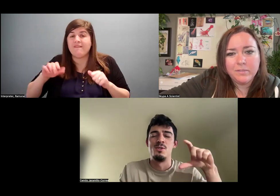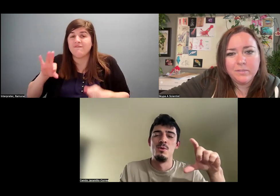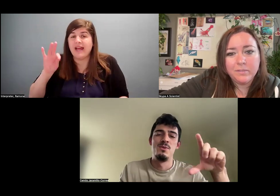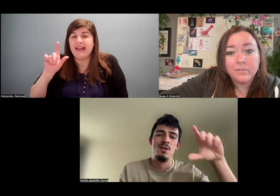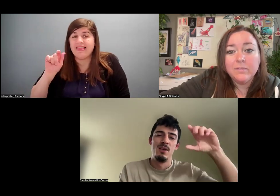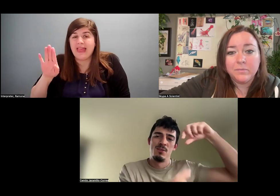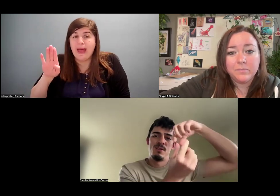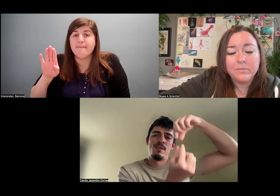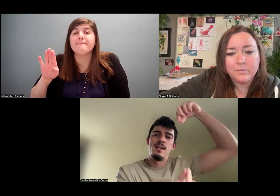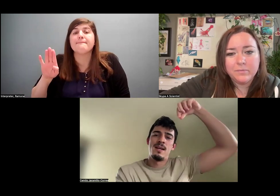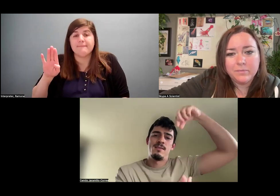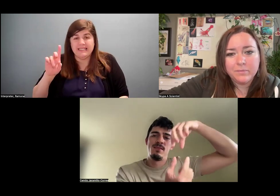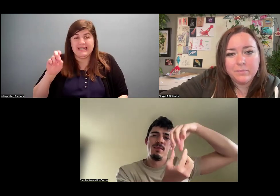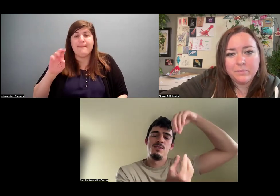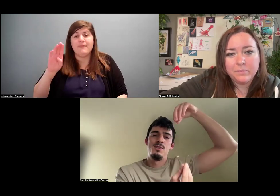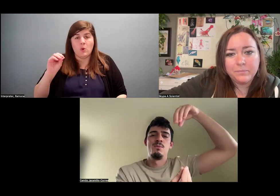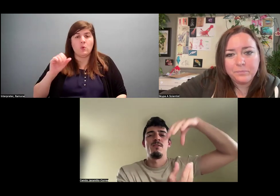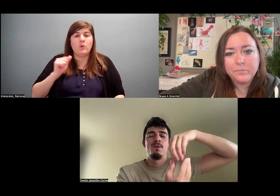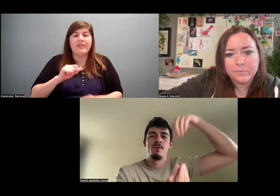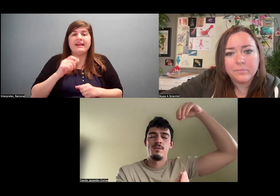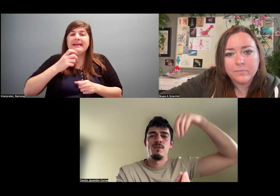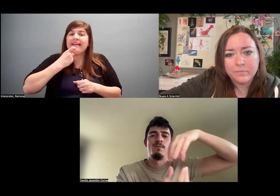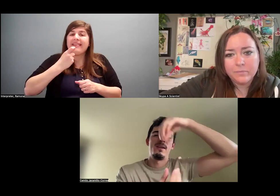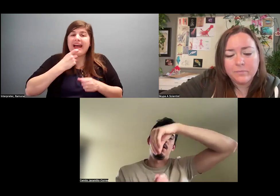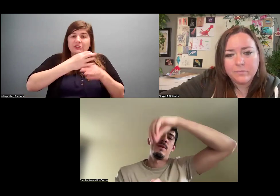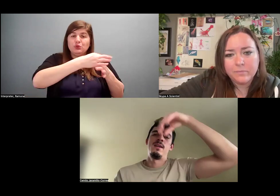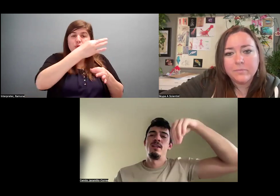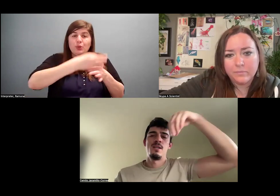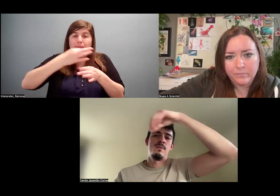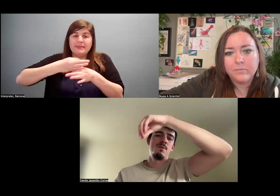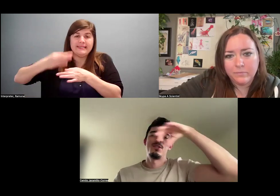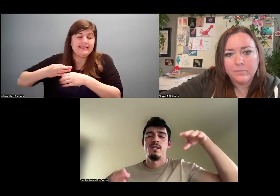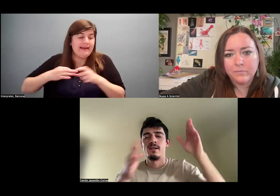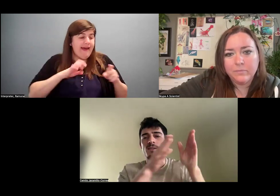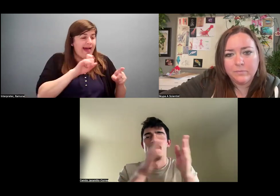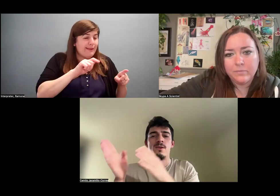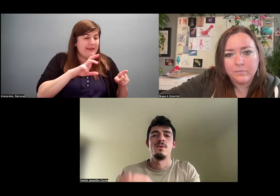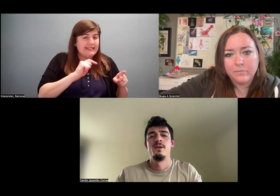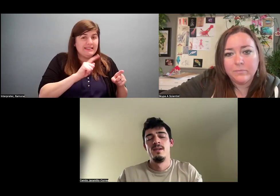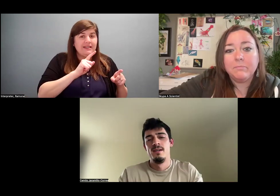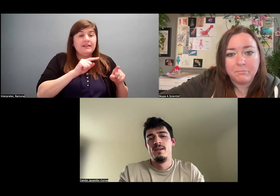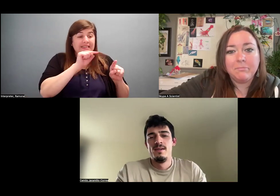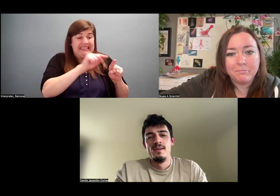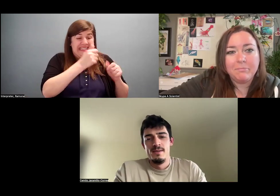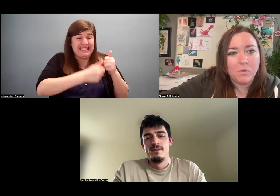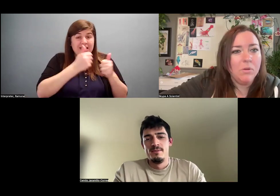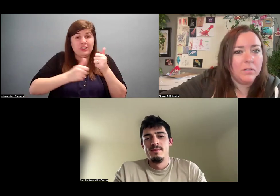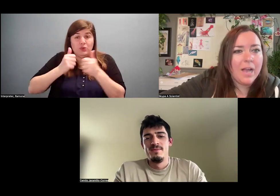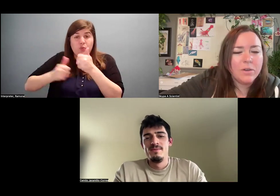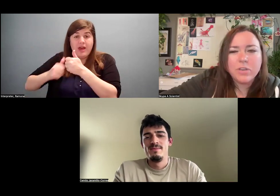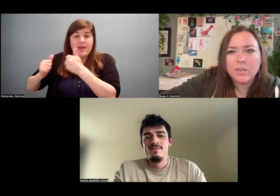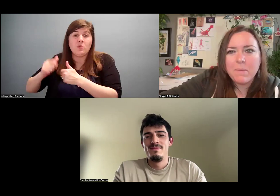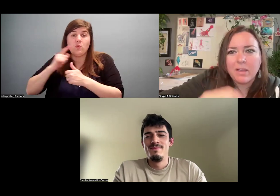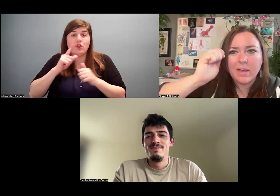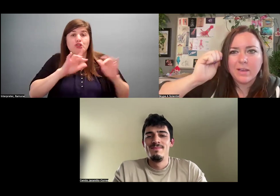discharge tubes. So it's like the glass tube that's filled with a specific element, and each element will shine like a different color. Cool.